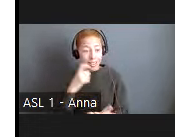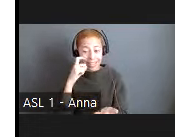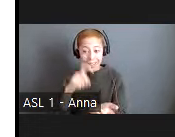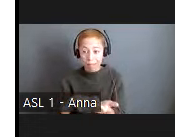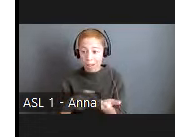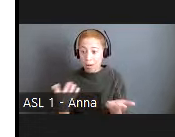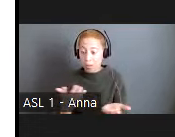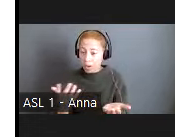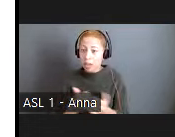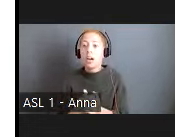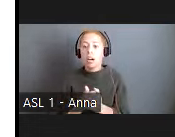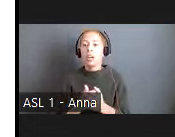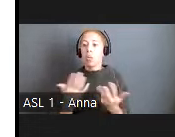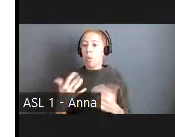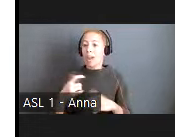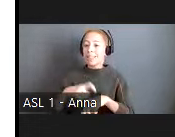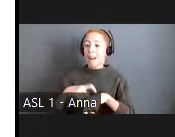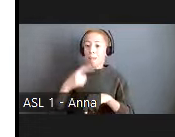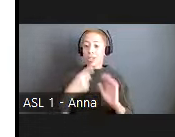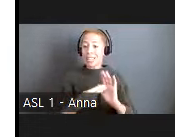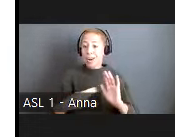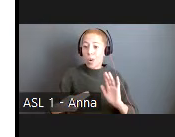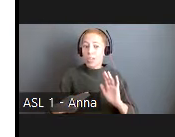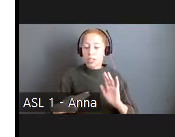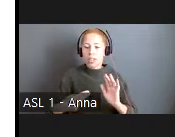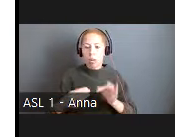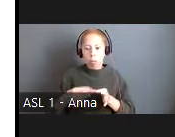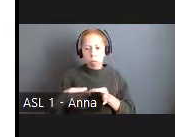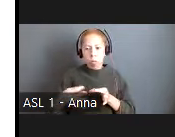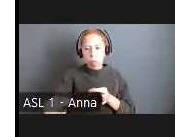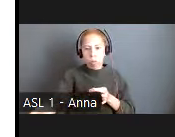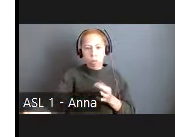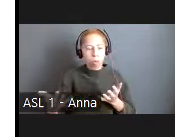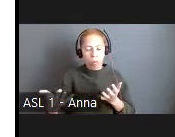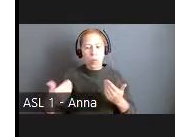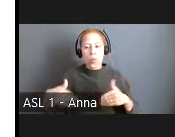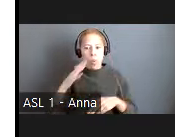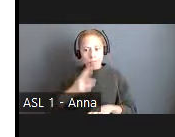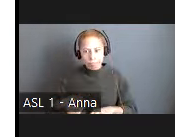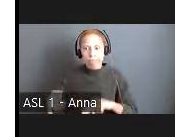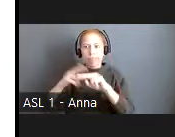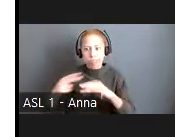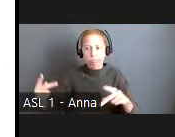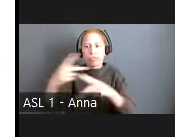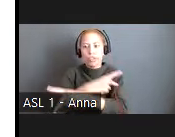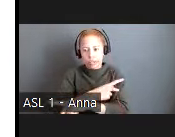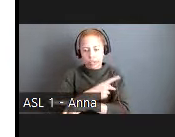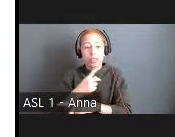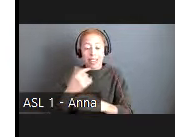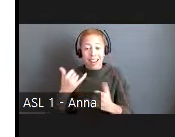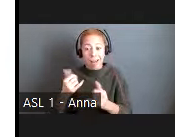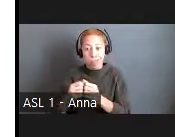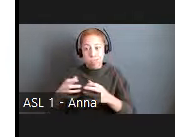time to get a diagnosis is significant already, and is going to increase profoundly as those numbers go